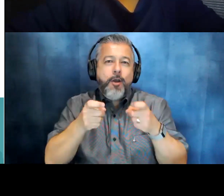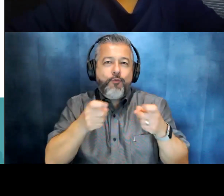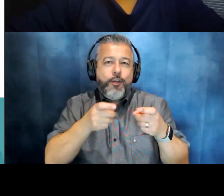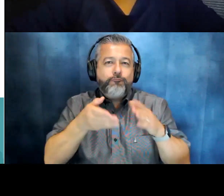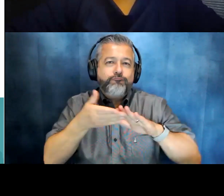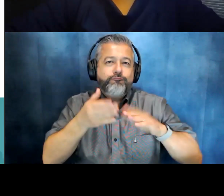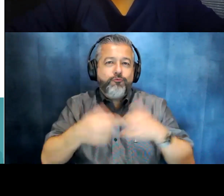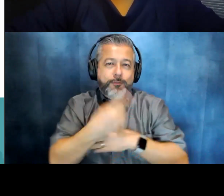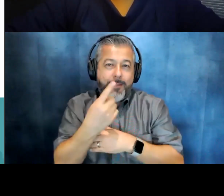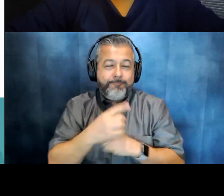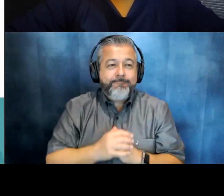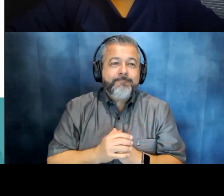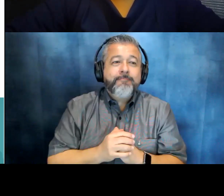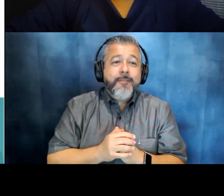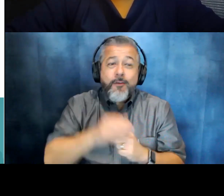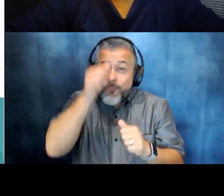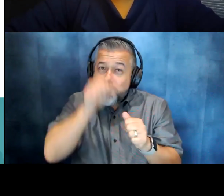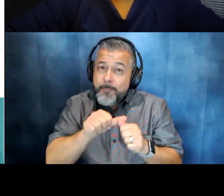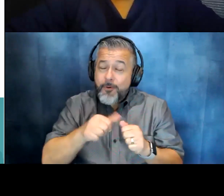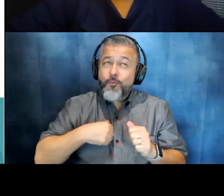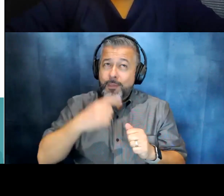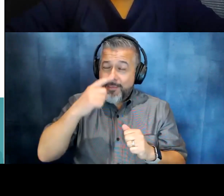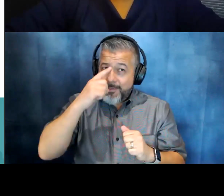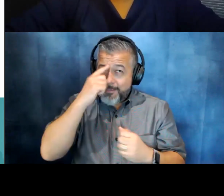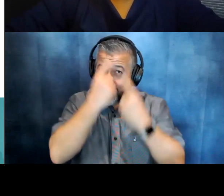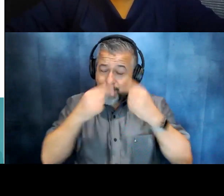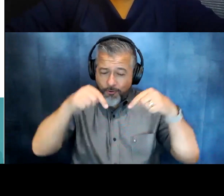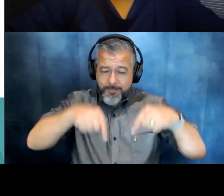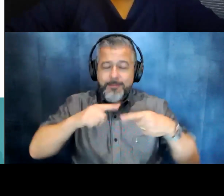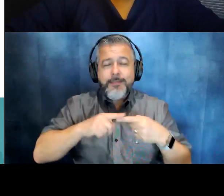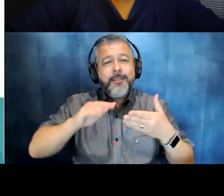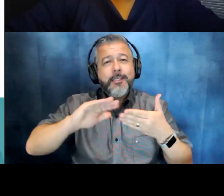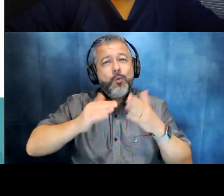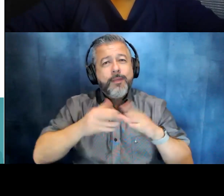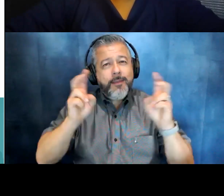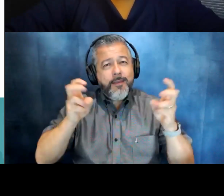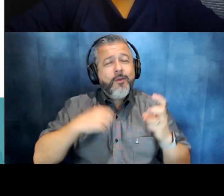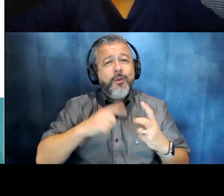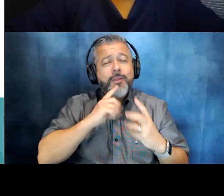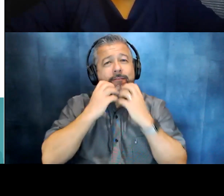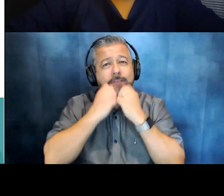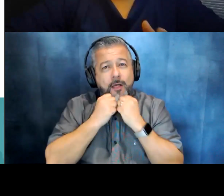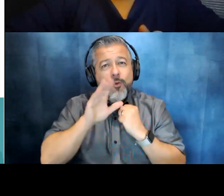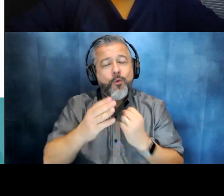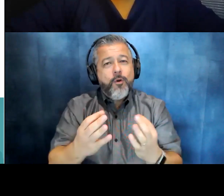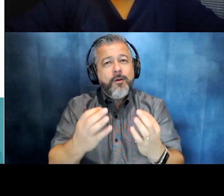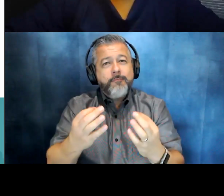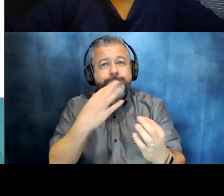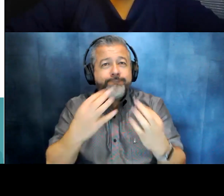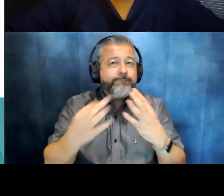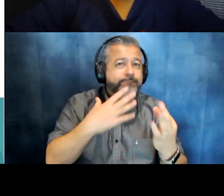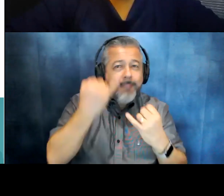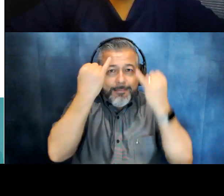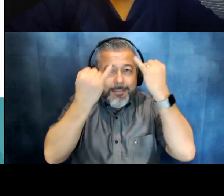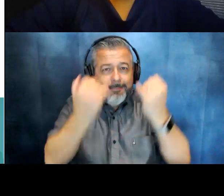think of this as a community and value your input. So please start thinking about ways in which you can